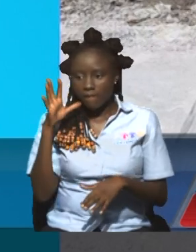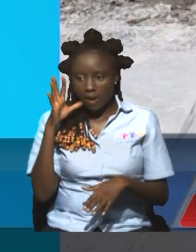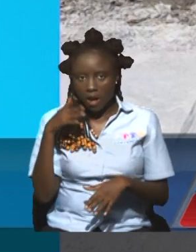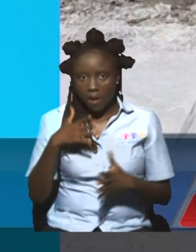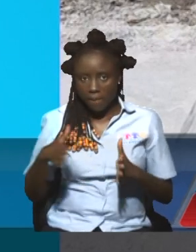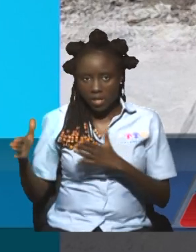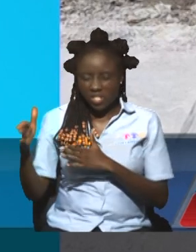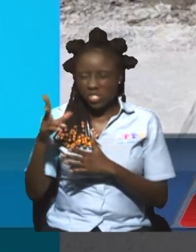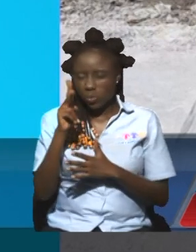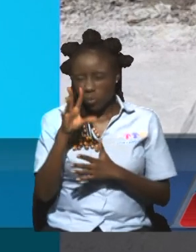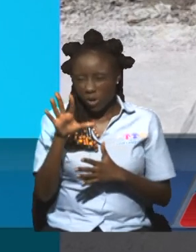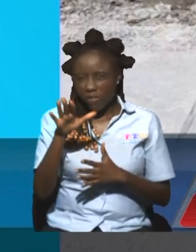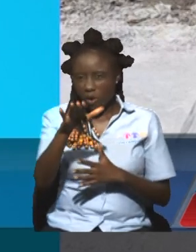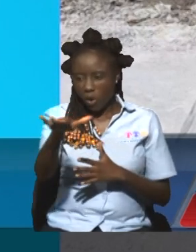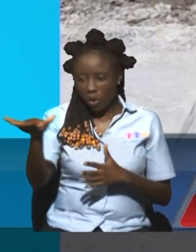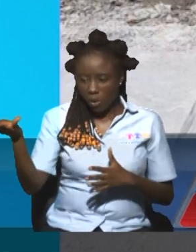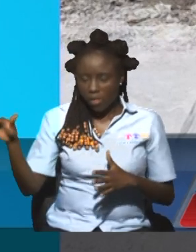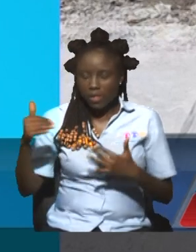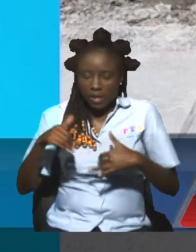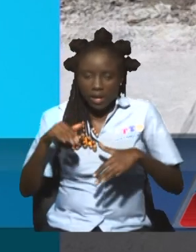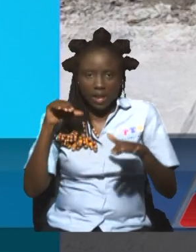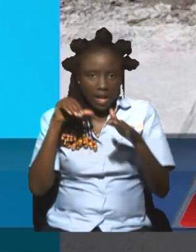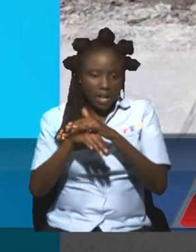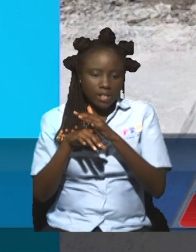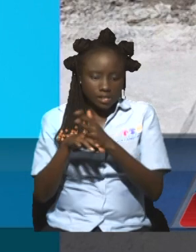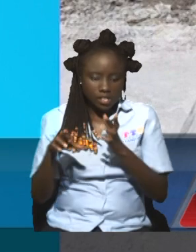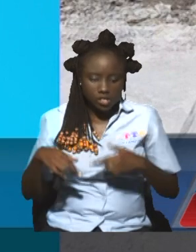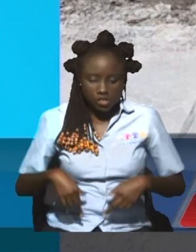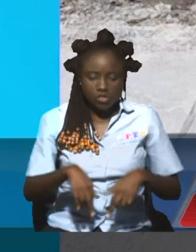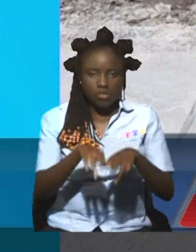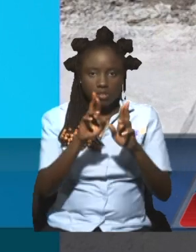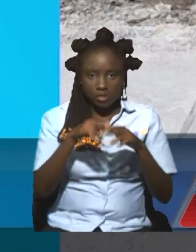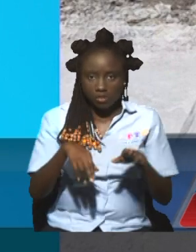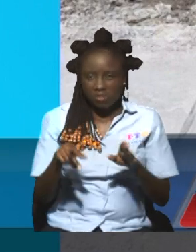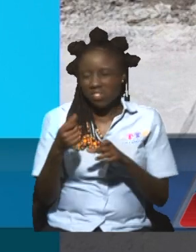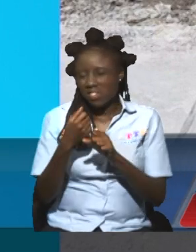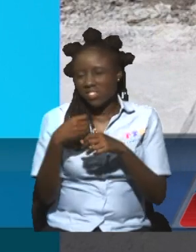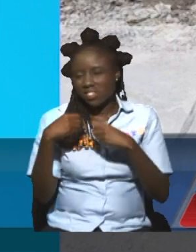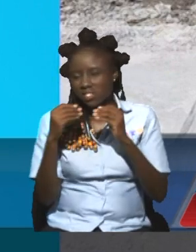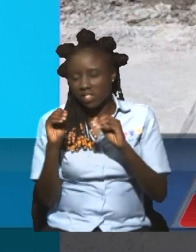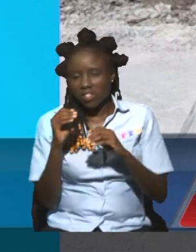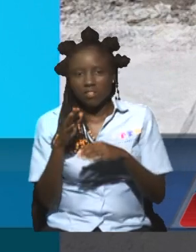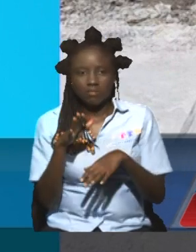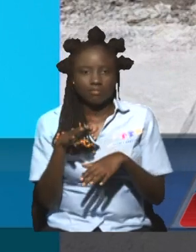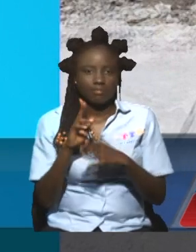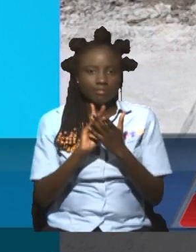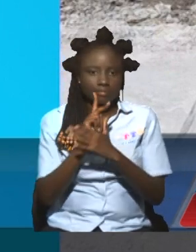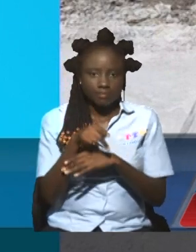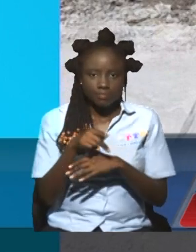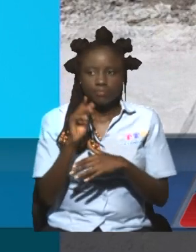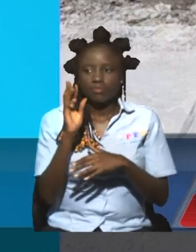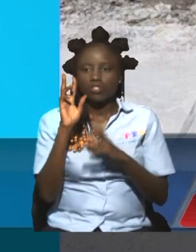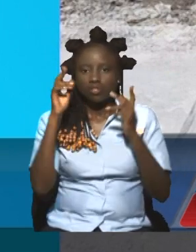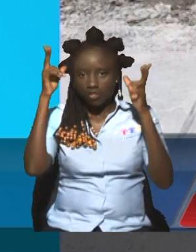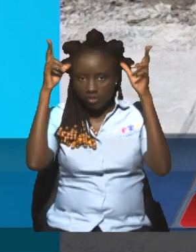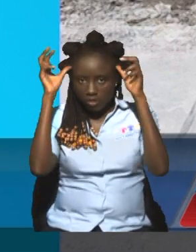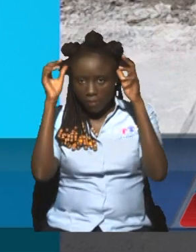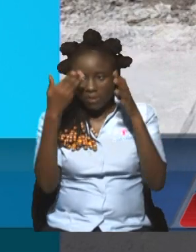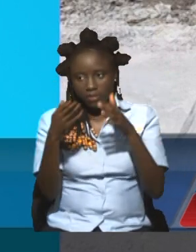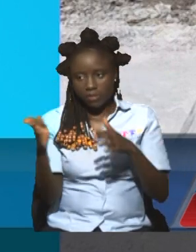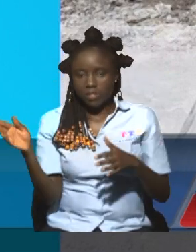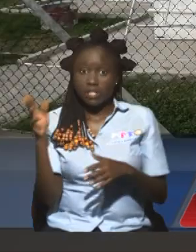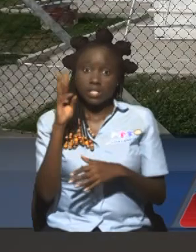ruminant, pigs, poultry and rabbit production. This project is 65%